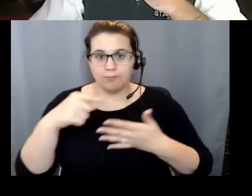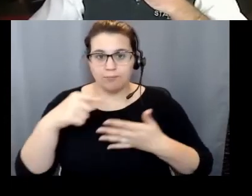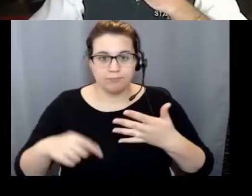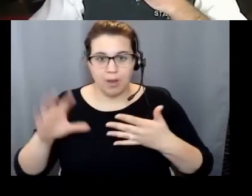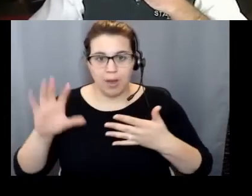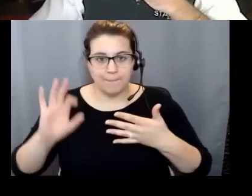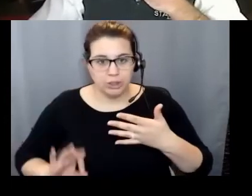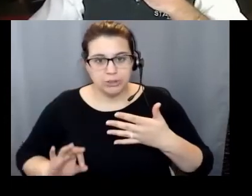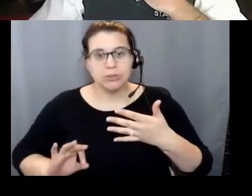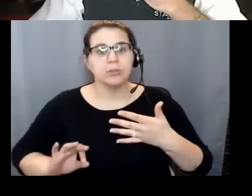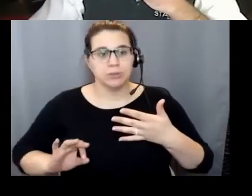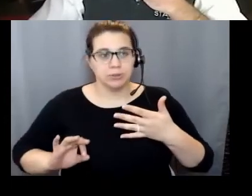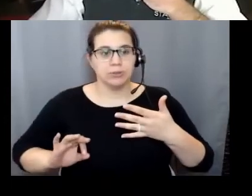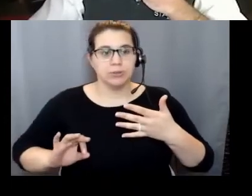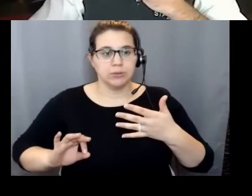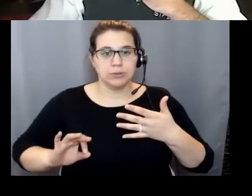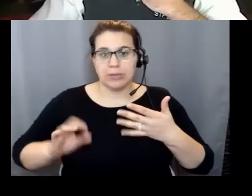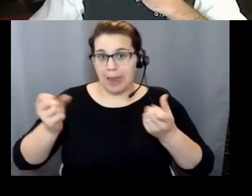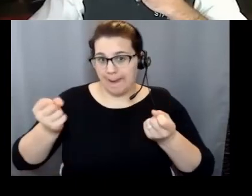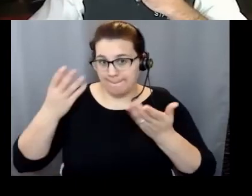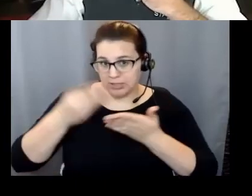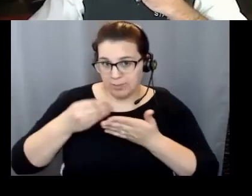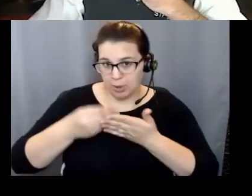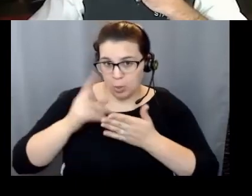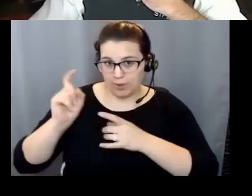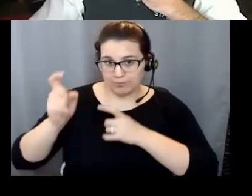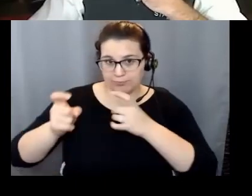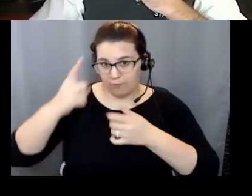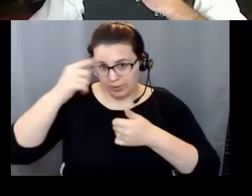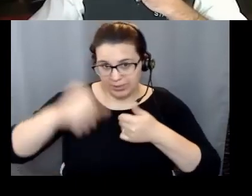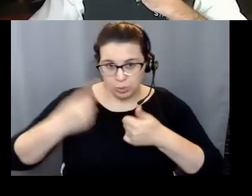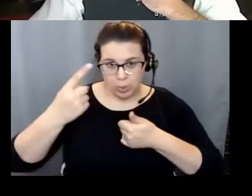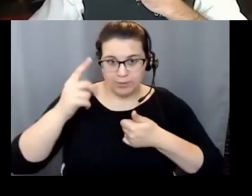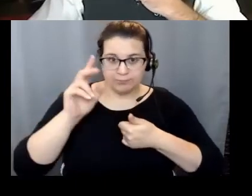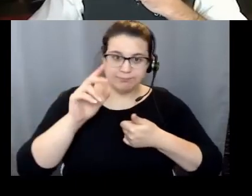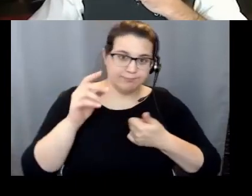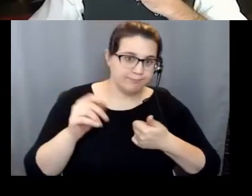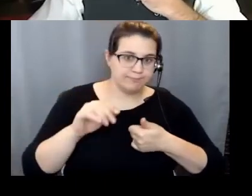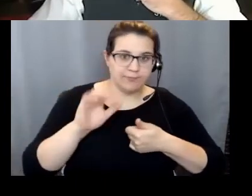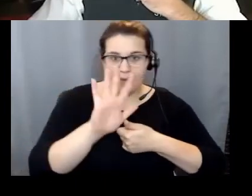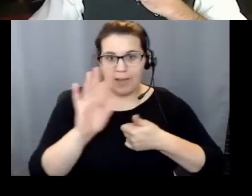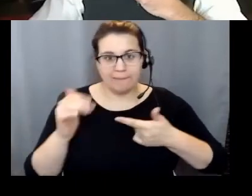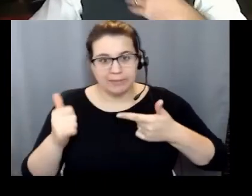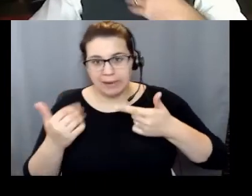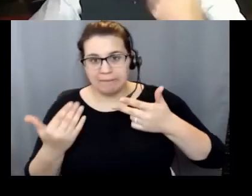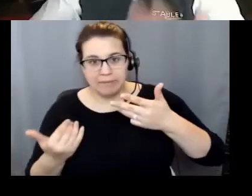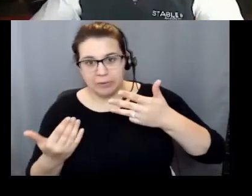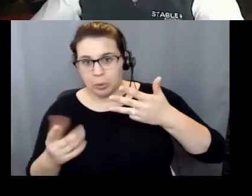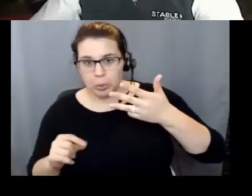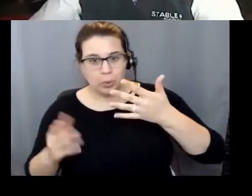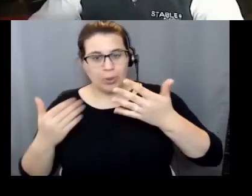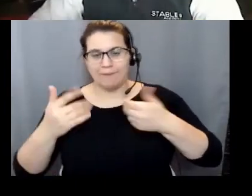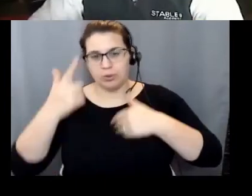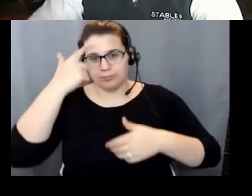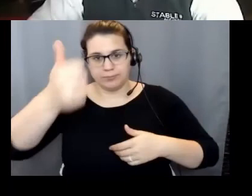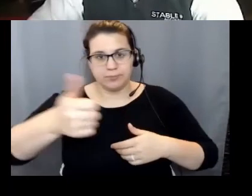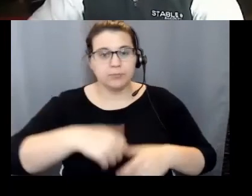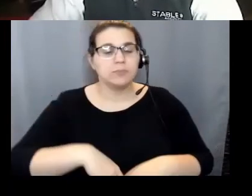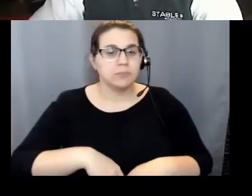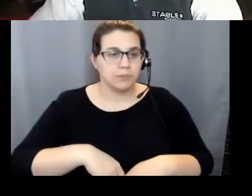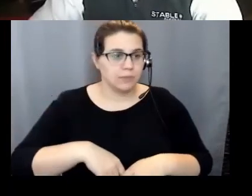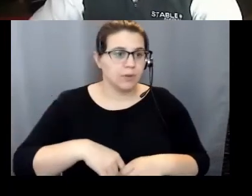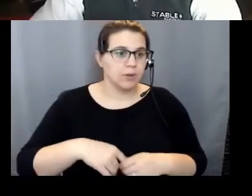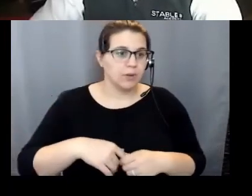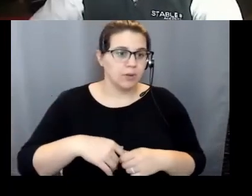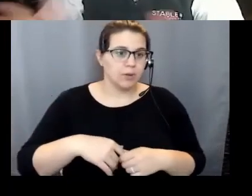put into each of the boxes how much that you want to put into each one. The total initial contribution needs to be at